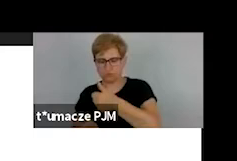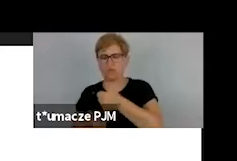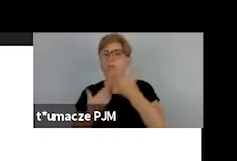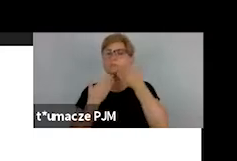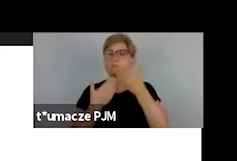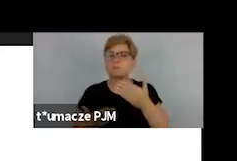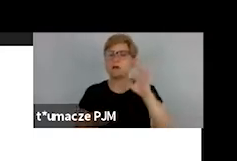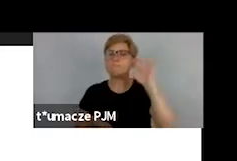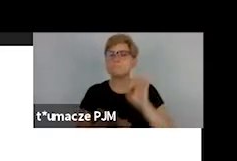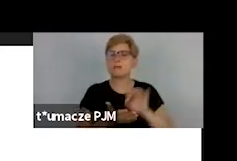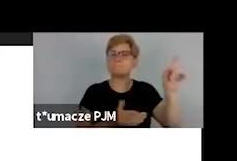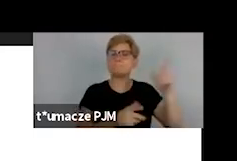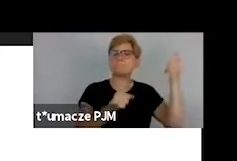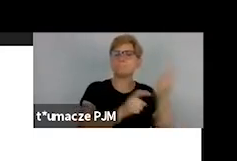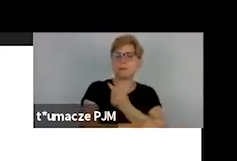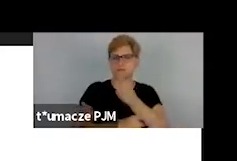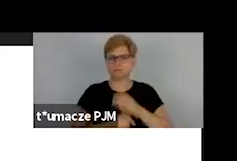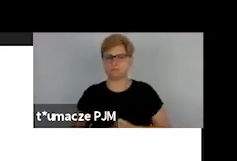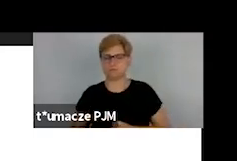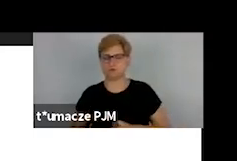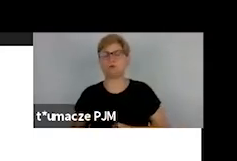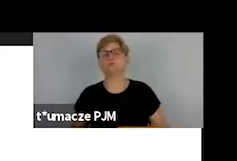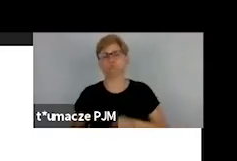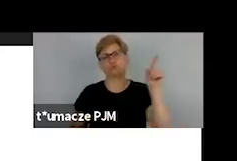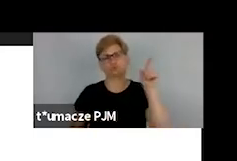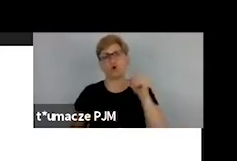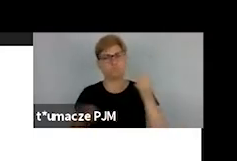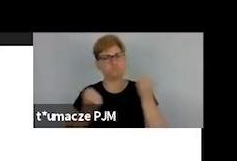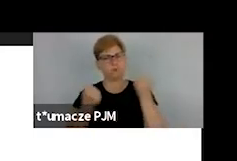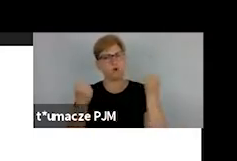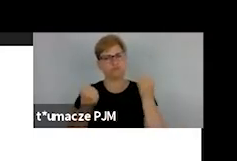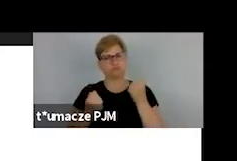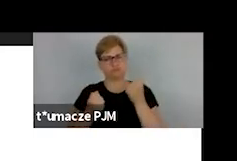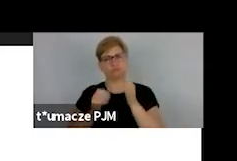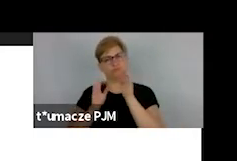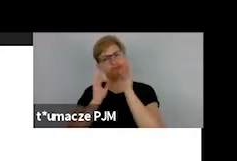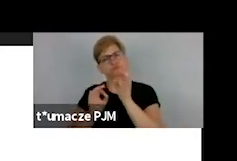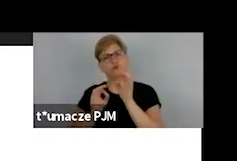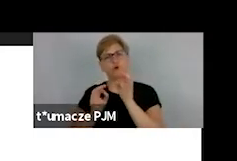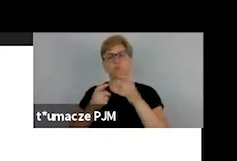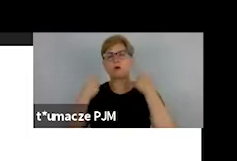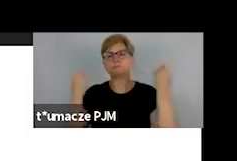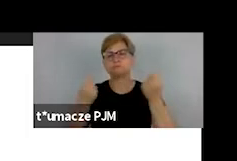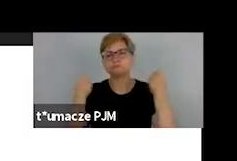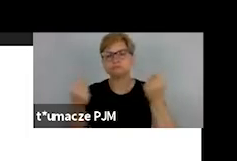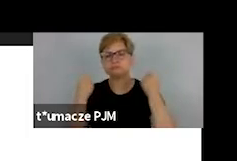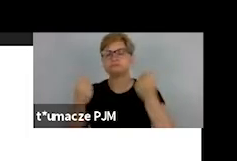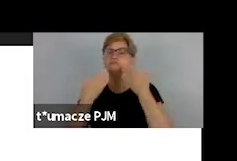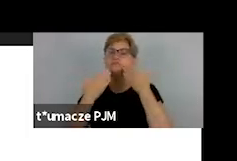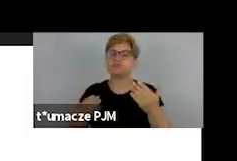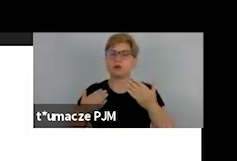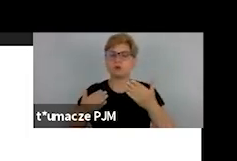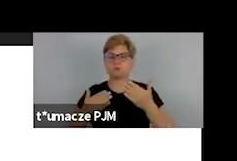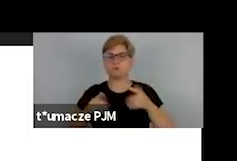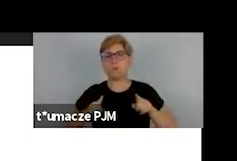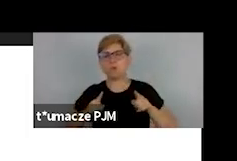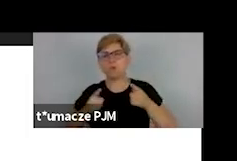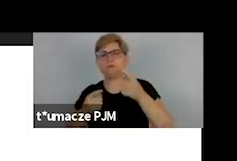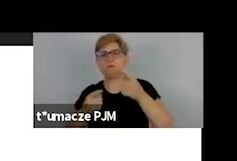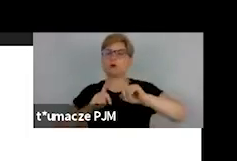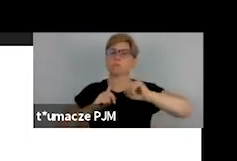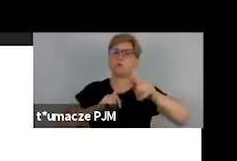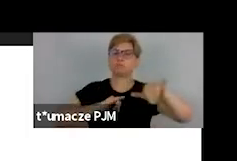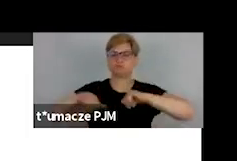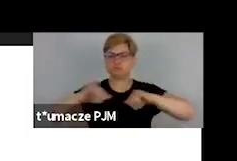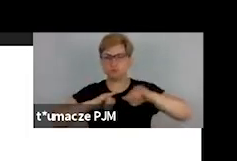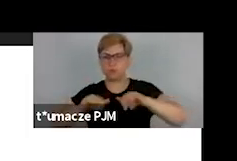organizations, particularly the Treatment Action Campaign. And Sonke's work is modeled after the Treatment Action Campaign. So I want to acknowledge the work that they